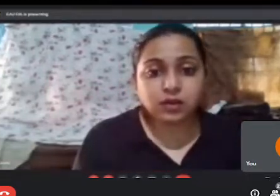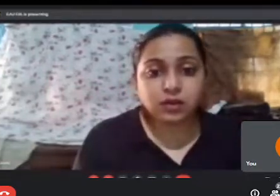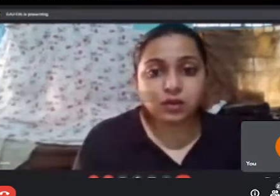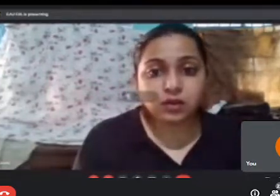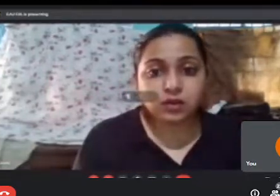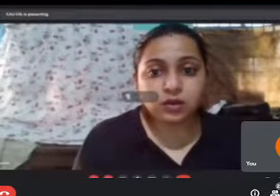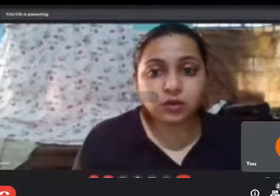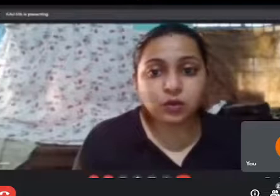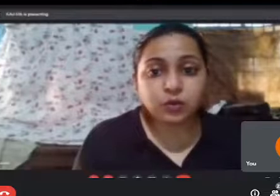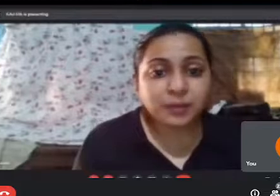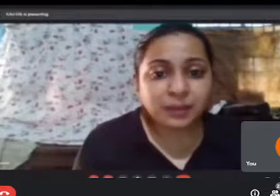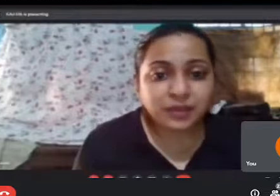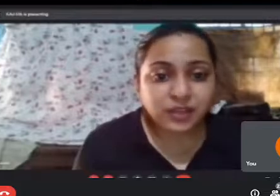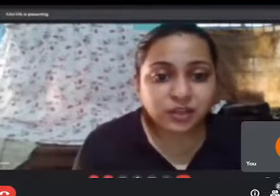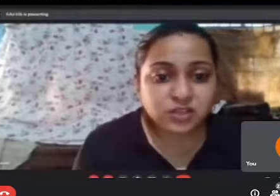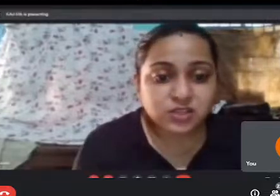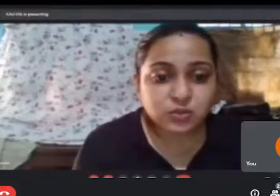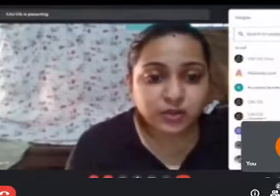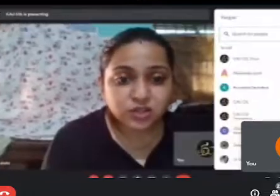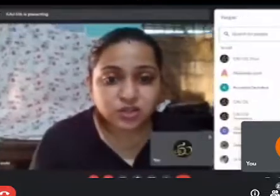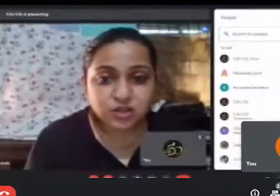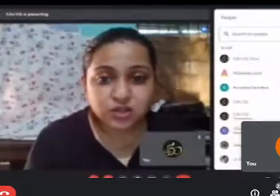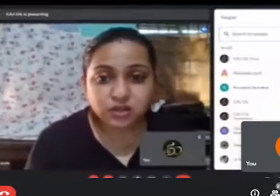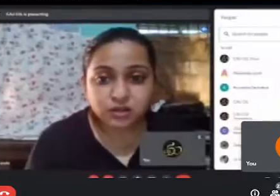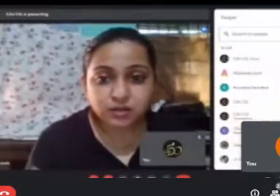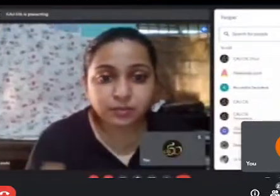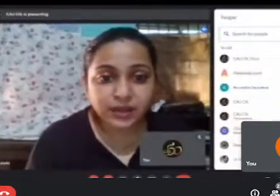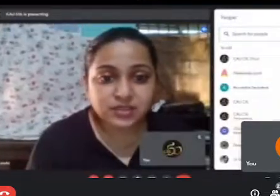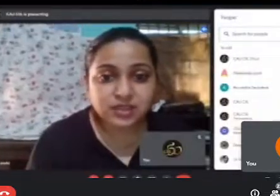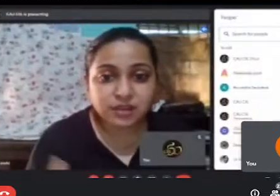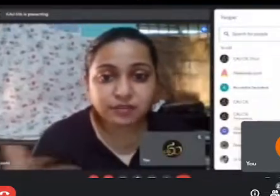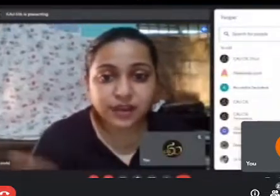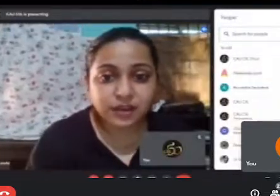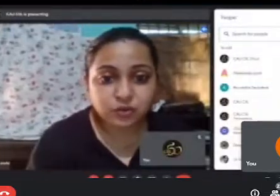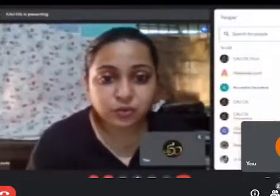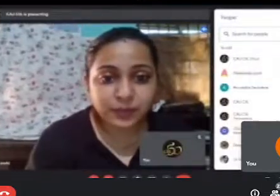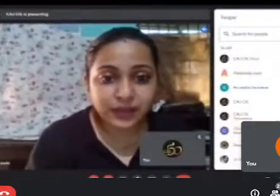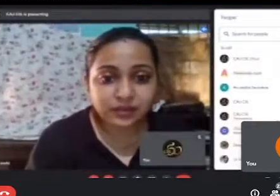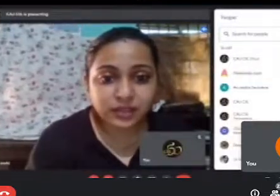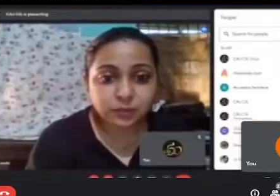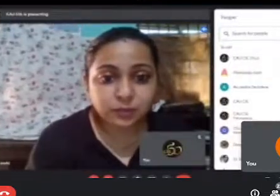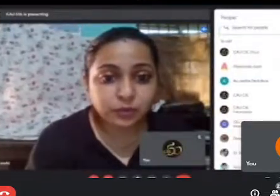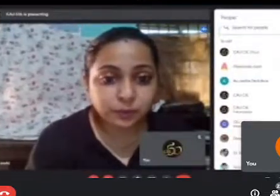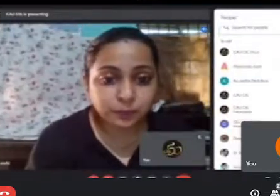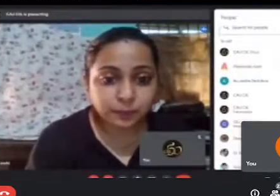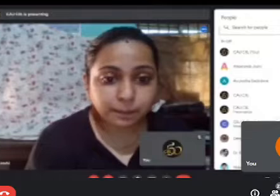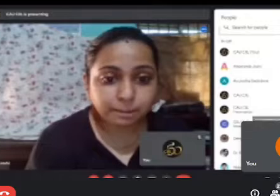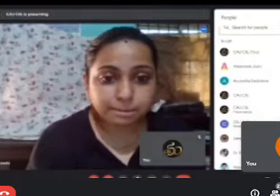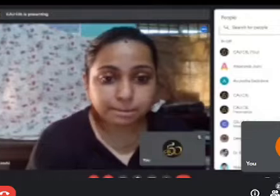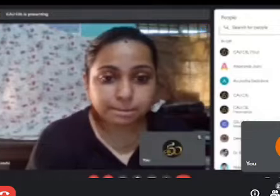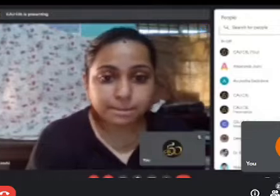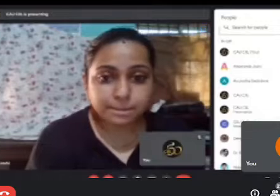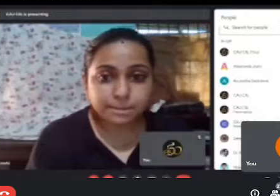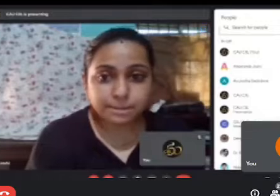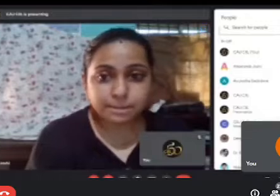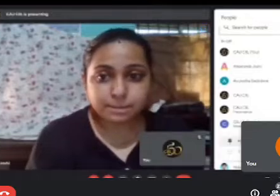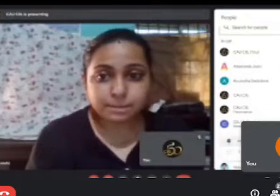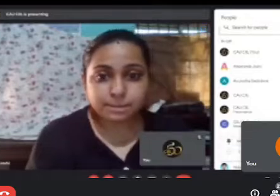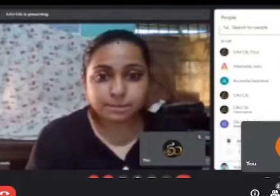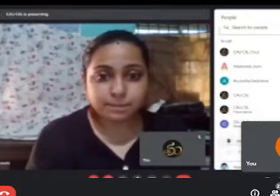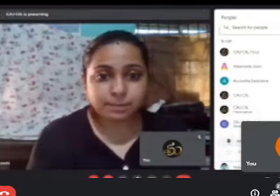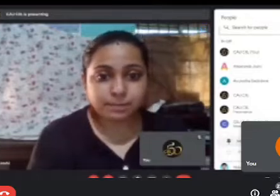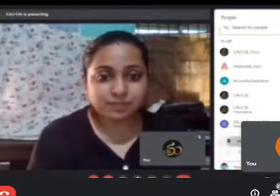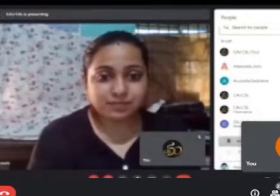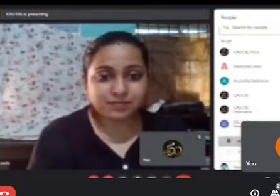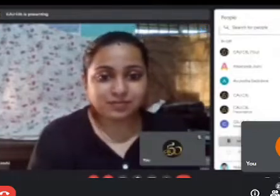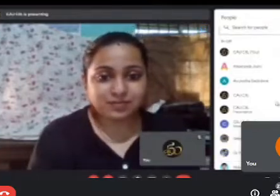Uma ma'am, can you just switch myself and to make it Deepu? Yes, that's what I just now told them